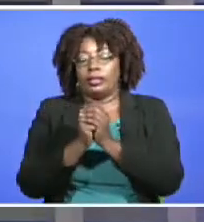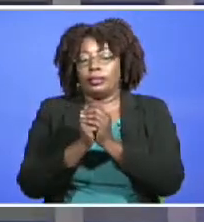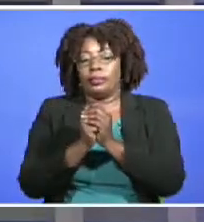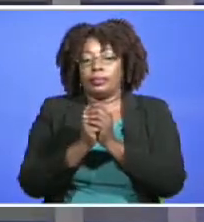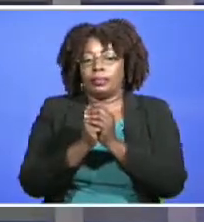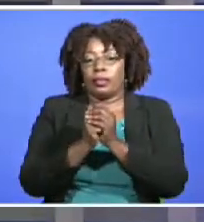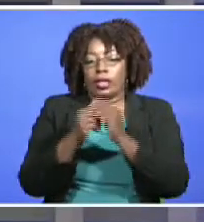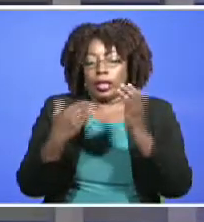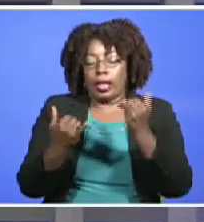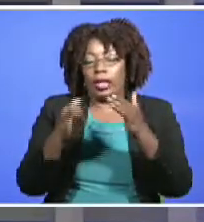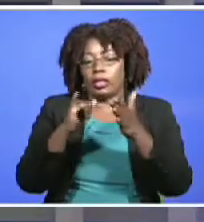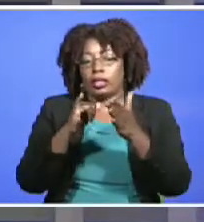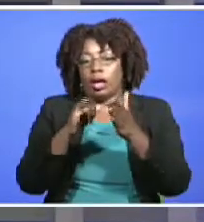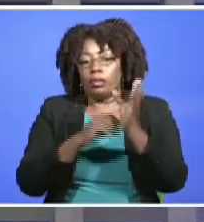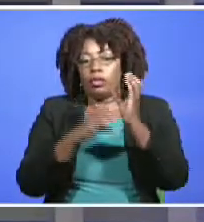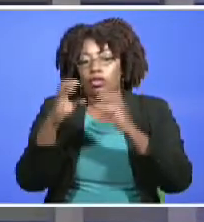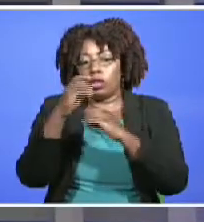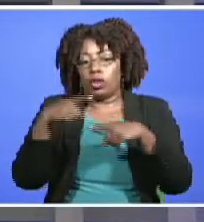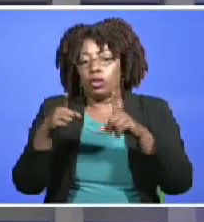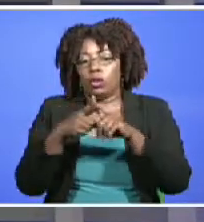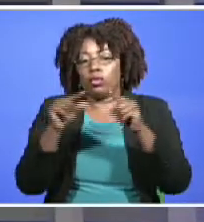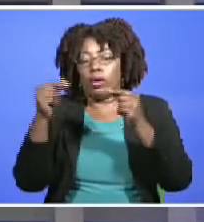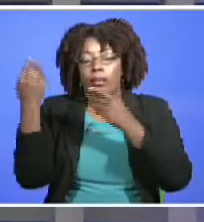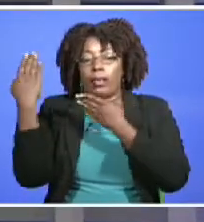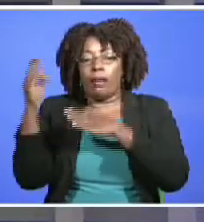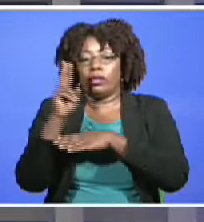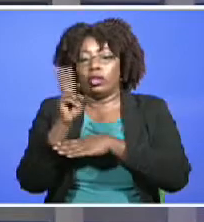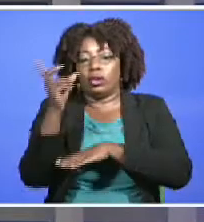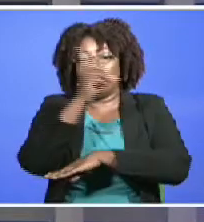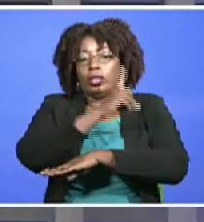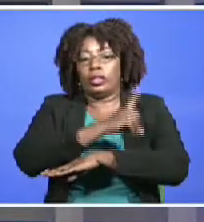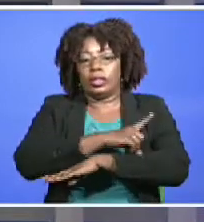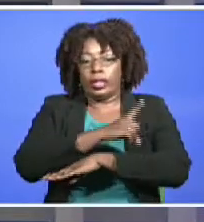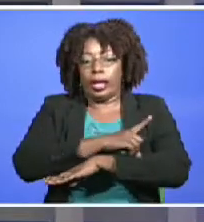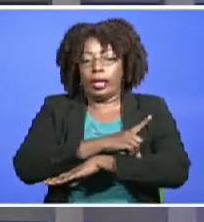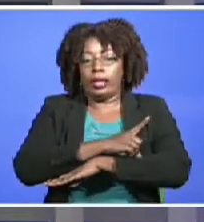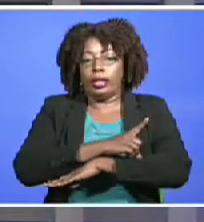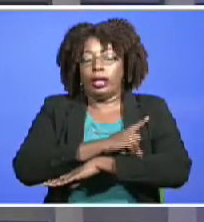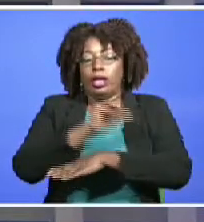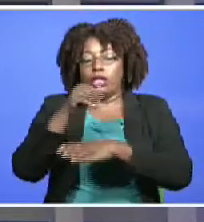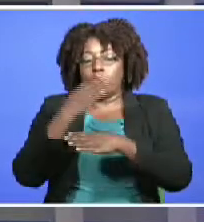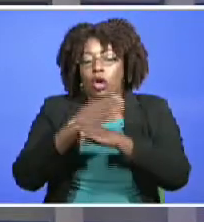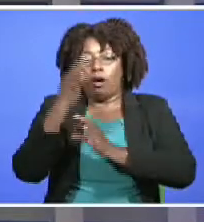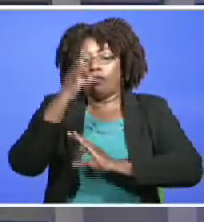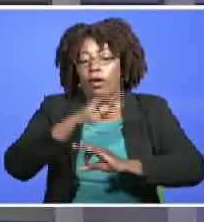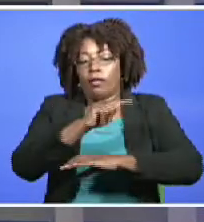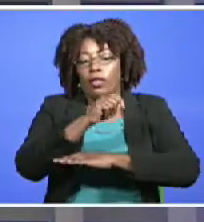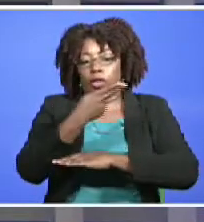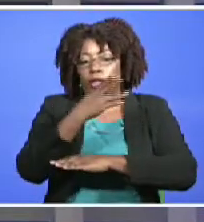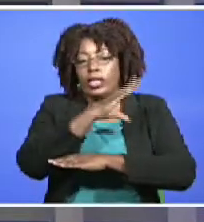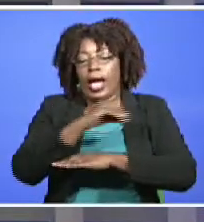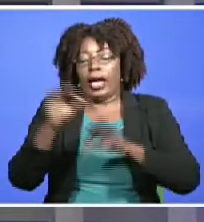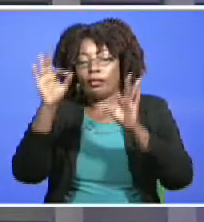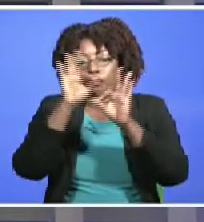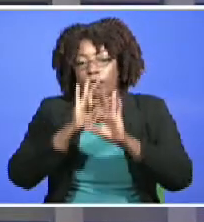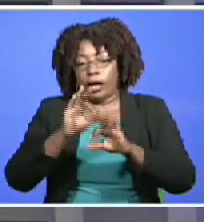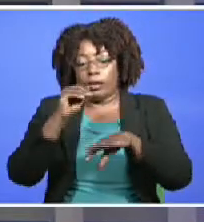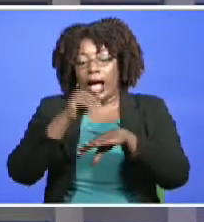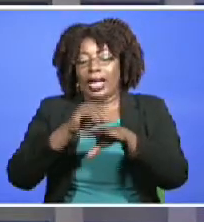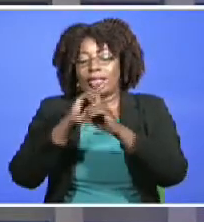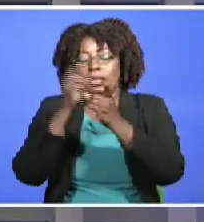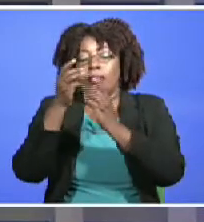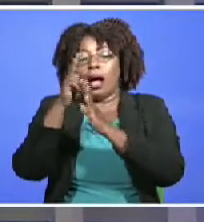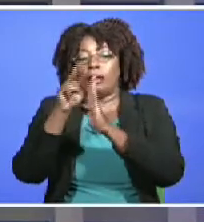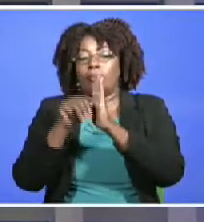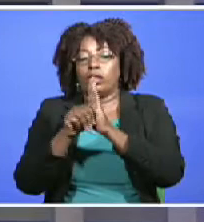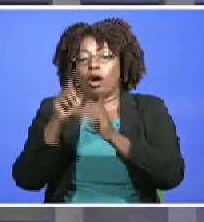Bougie's Construction will also head to Grand Bahama for a two-day job fair on Thursday and Friday at the Department of Labor at the